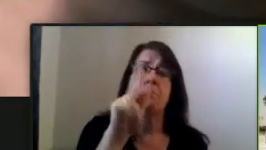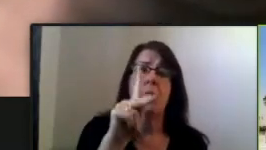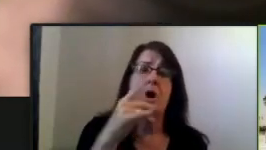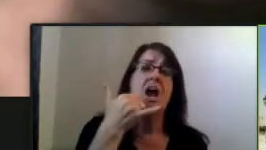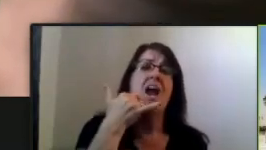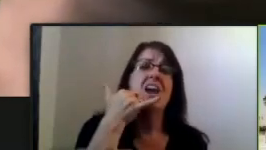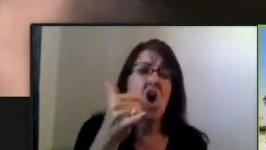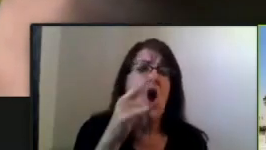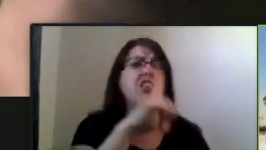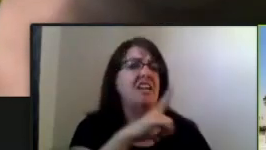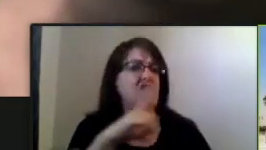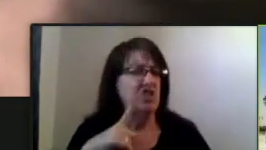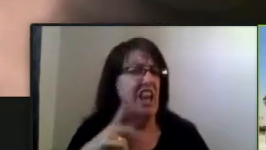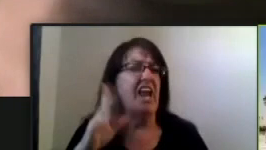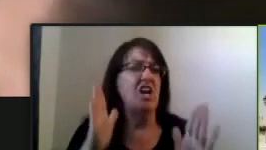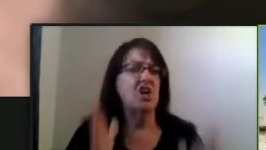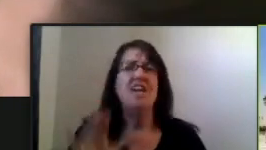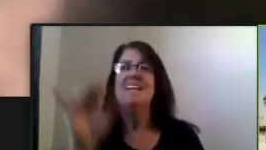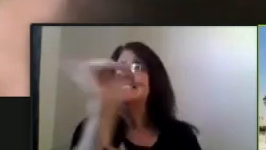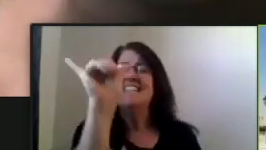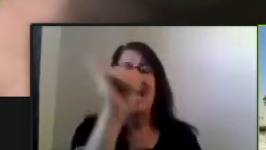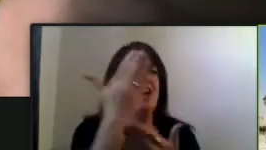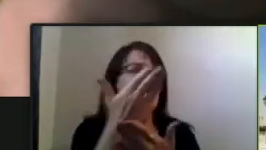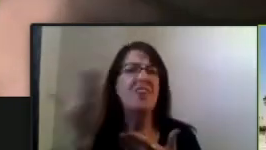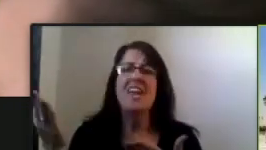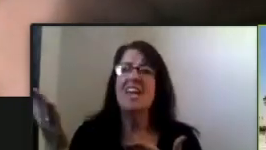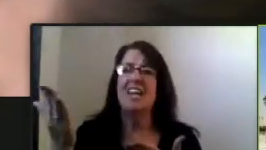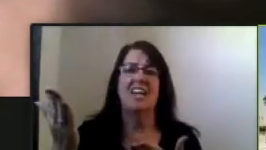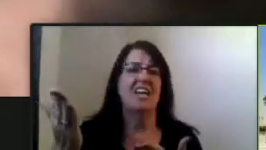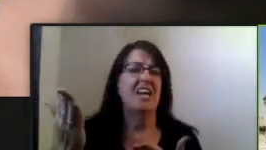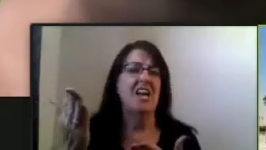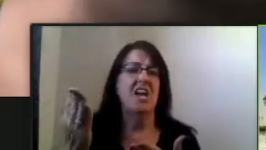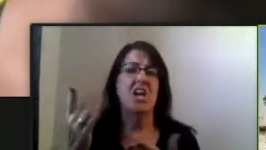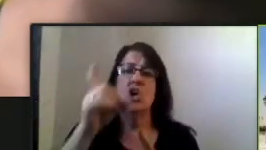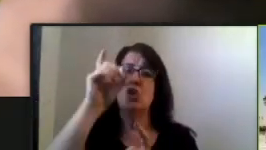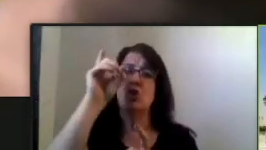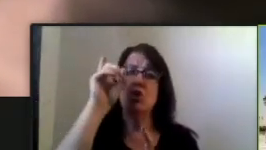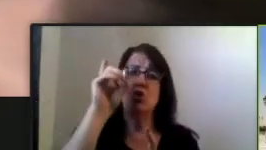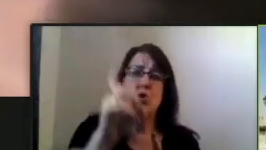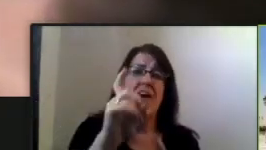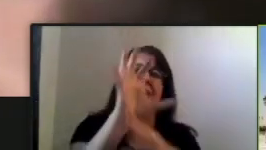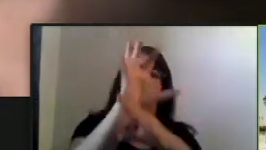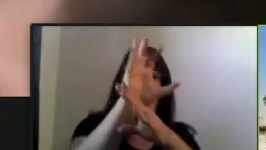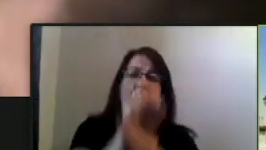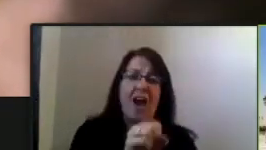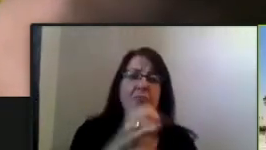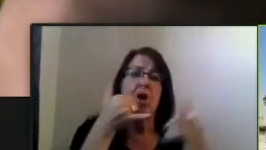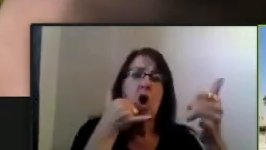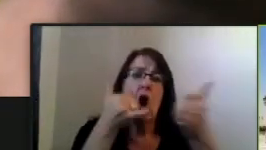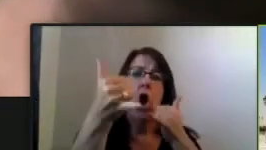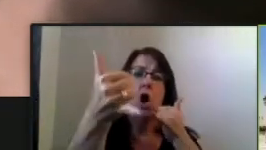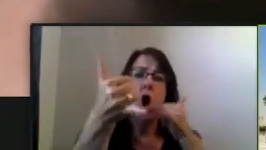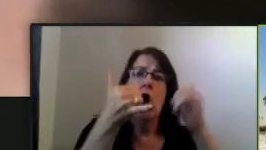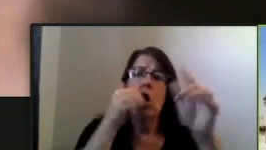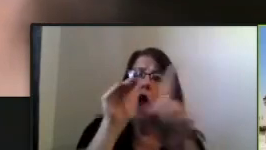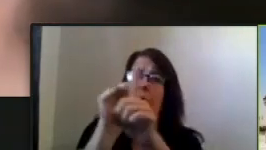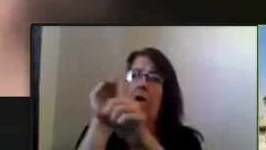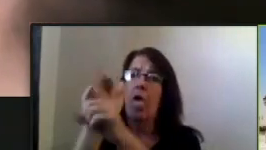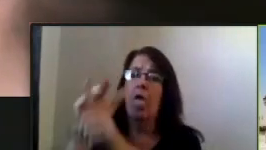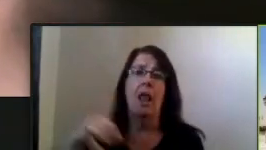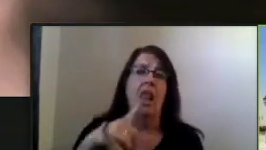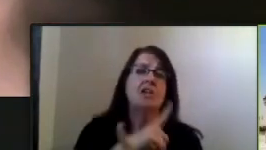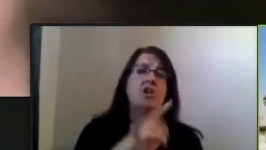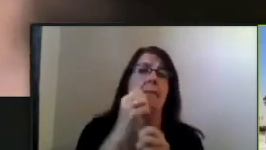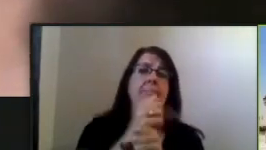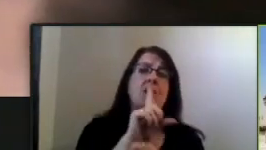legislators also. You know, the same thing as Diana said, we just have to be in the habit of calling our legislators and having our voices